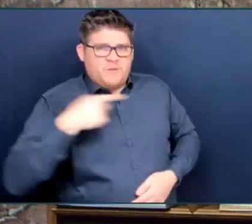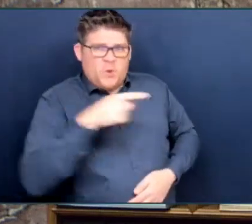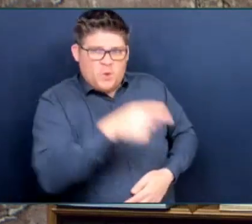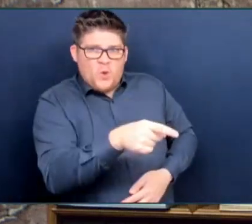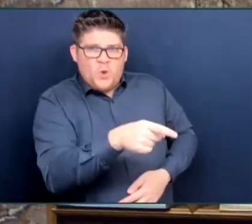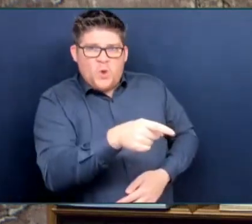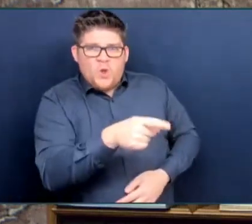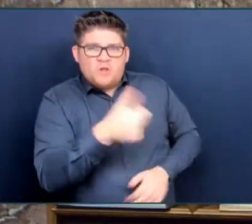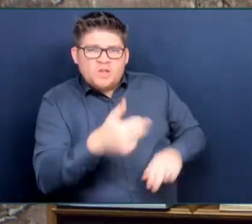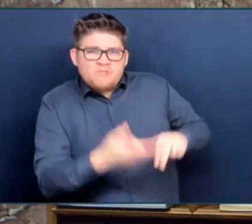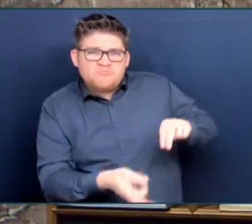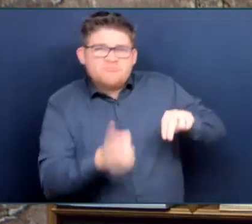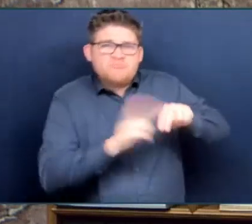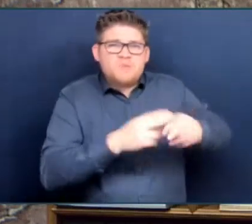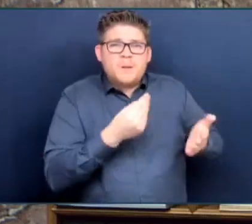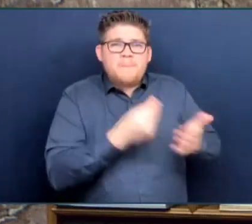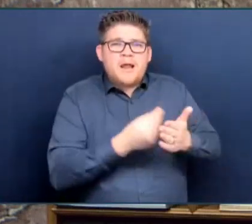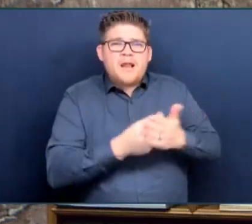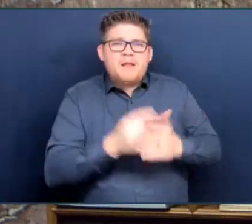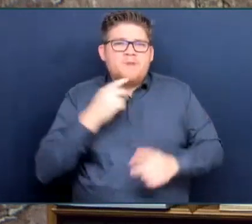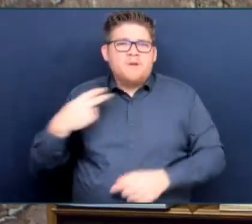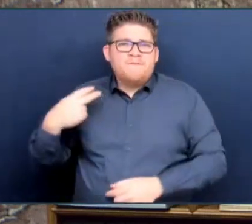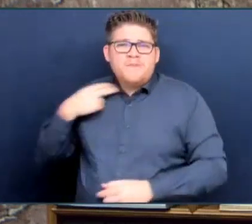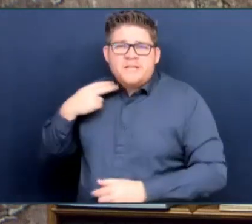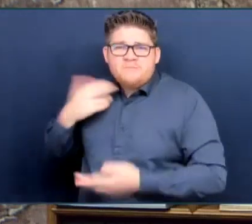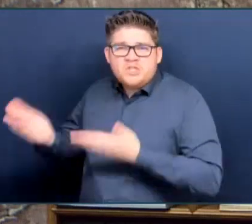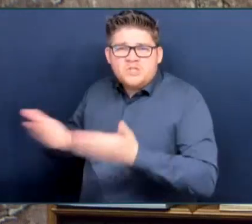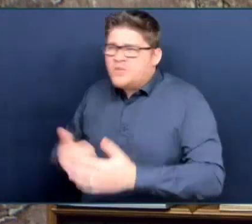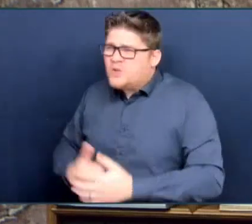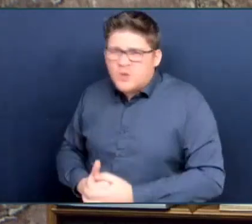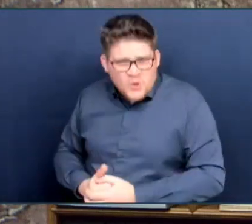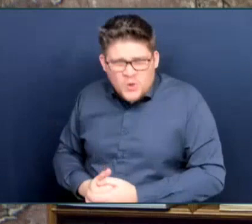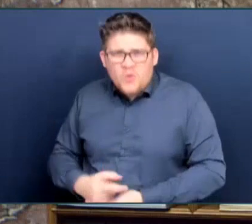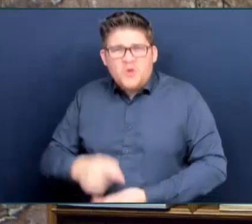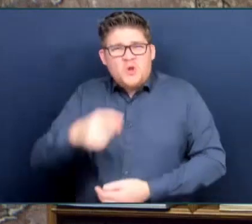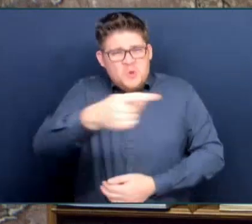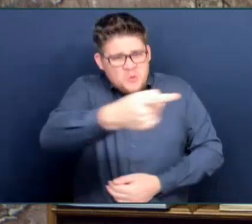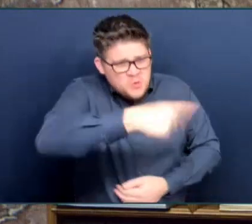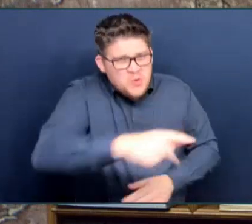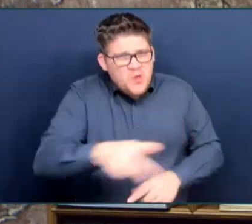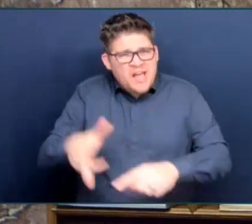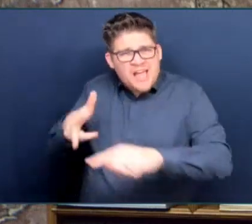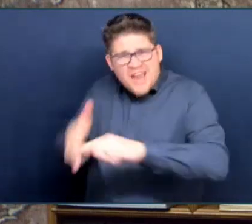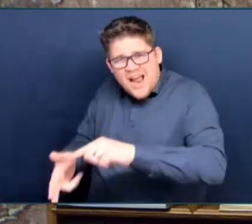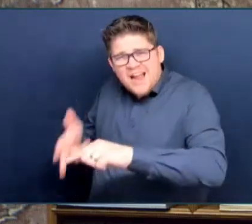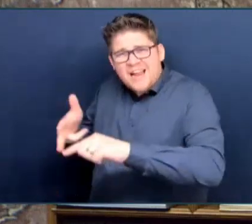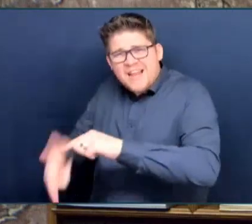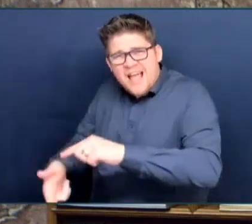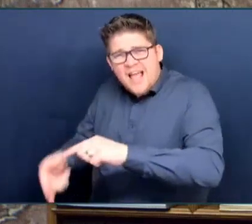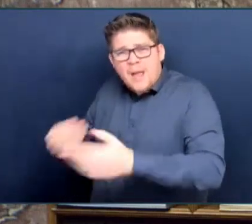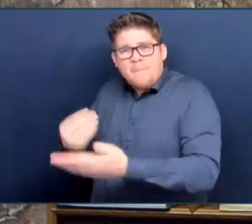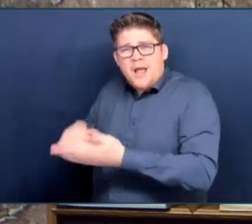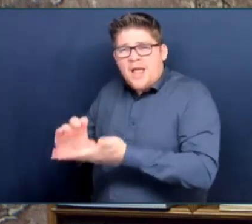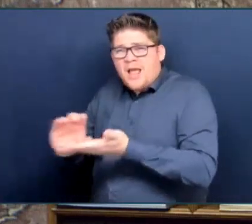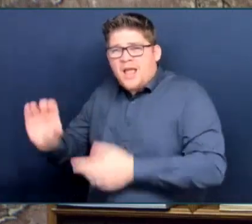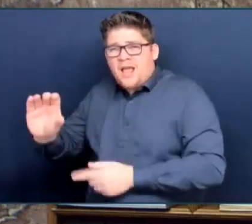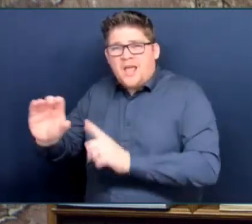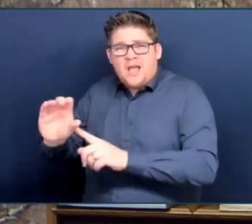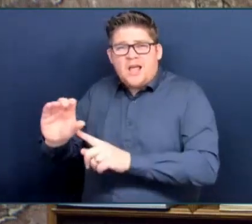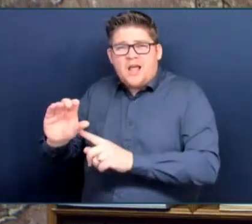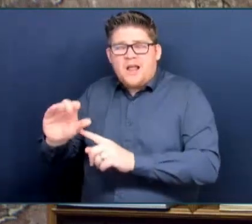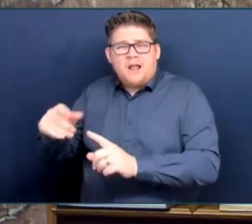Speaker, you cut funding to sexual assault centres, Honourable Speaker. Your government cut funding, Honourable